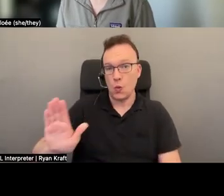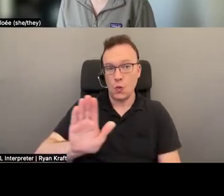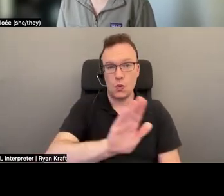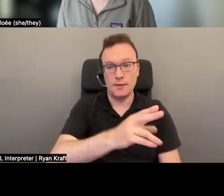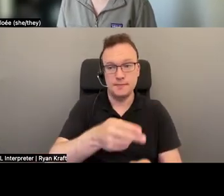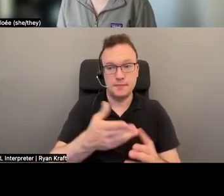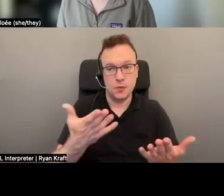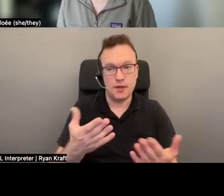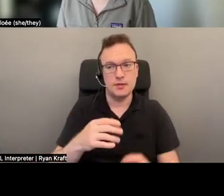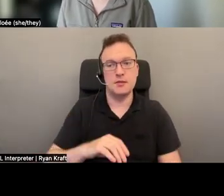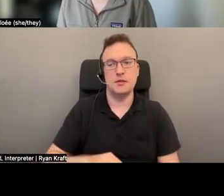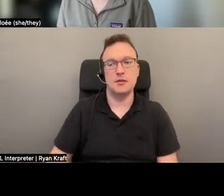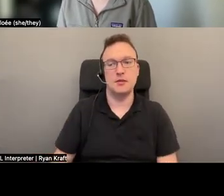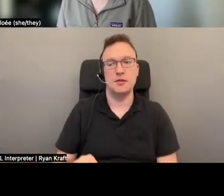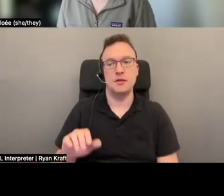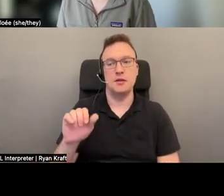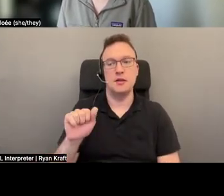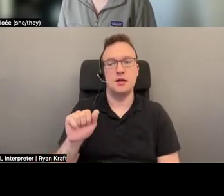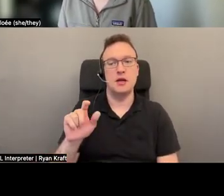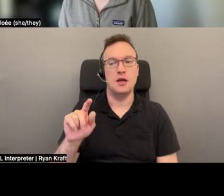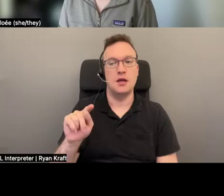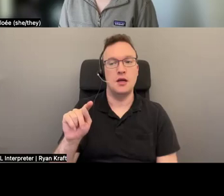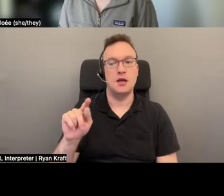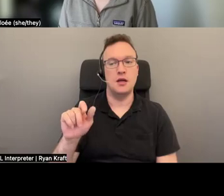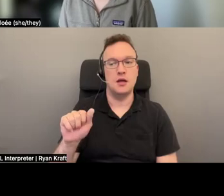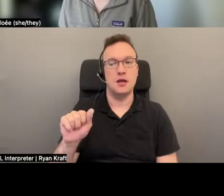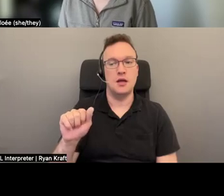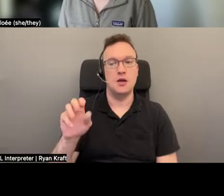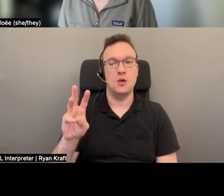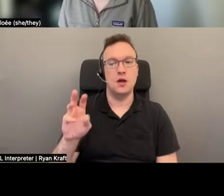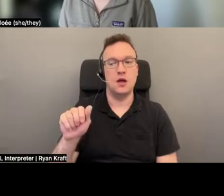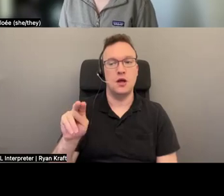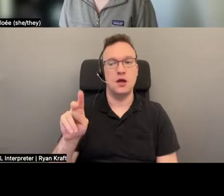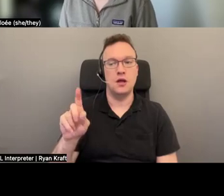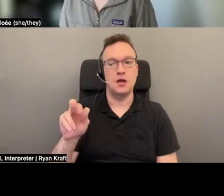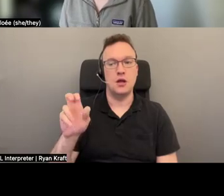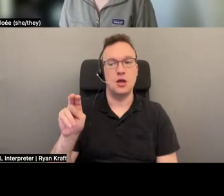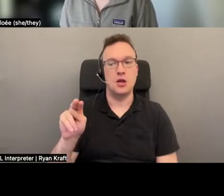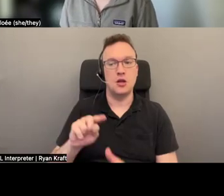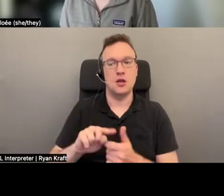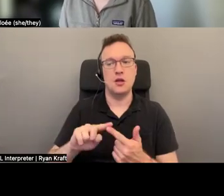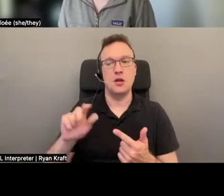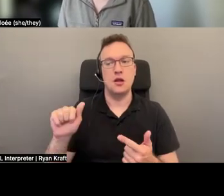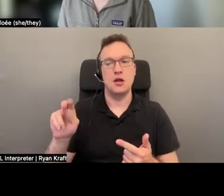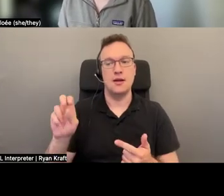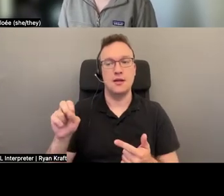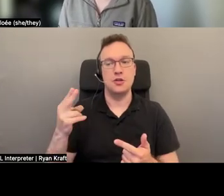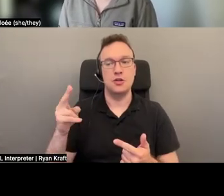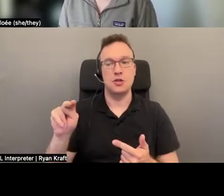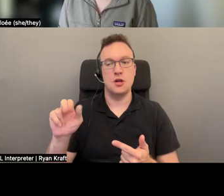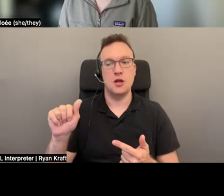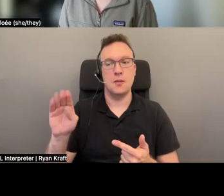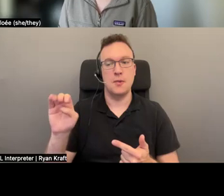territory of the Andamandaran and Anishinaabe,